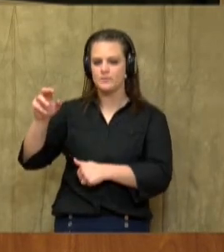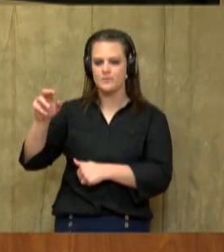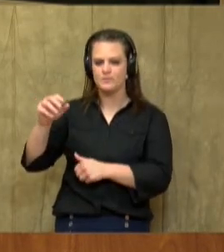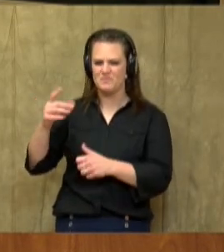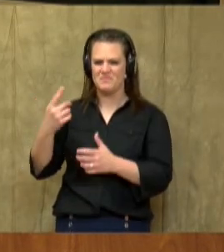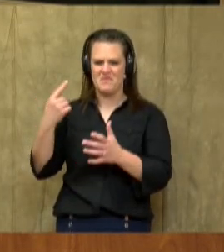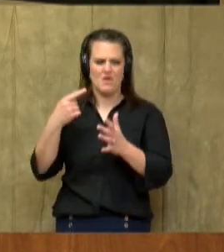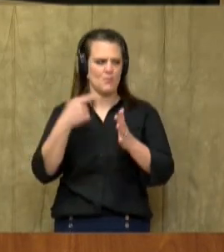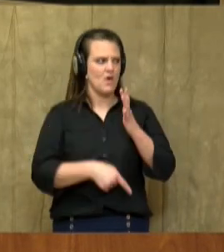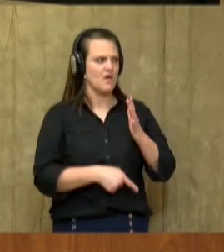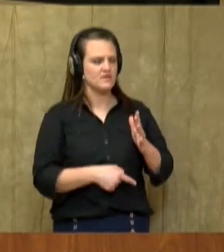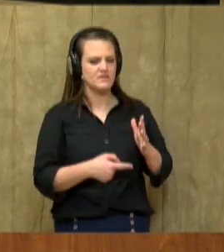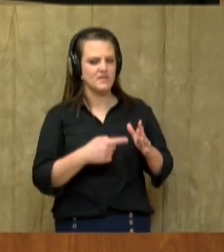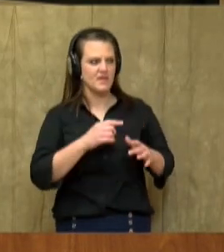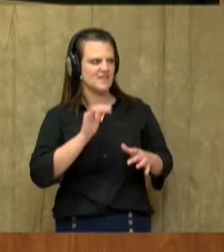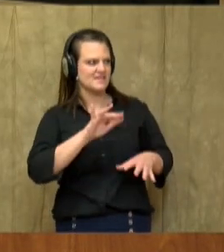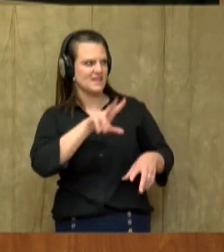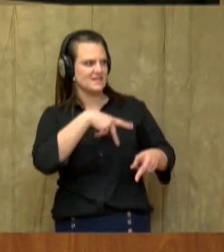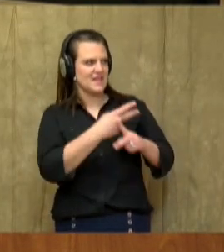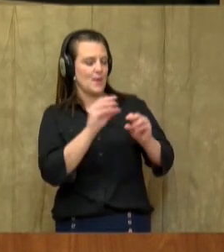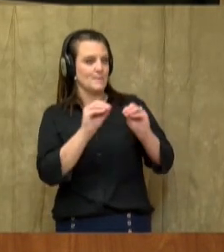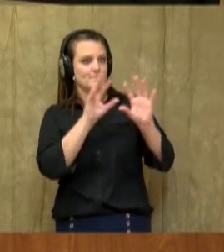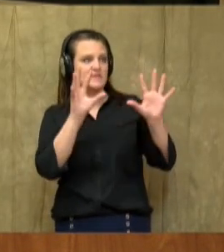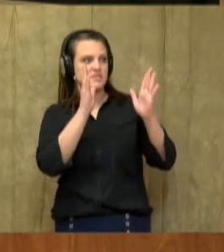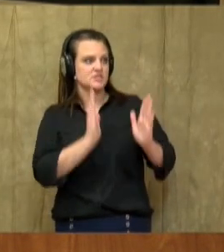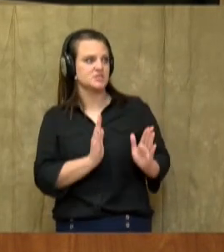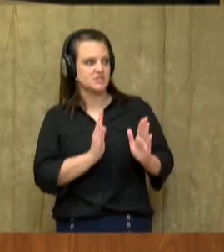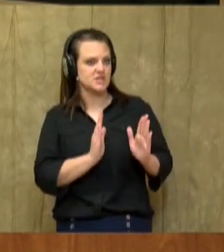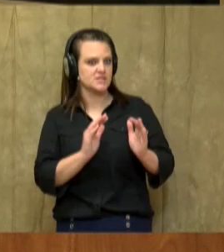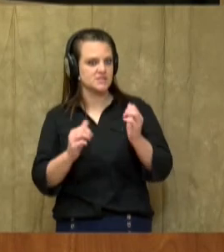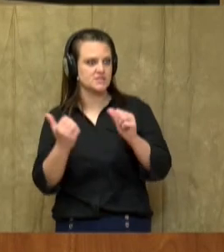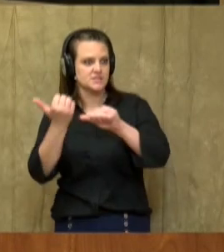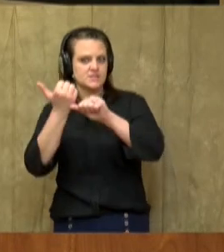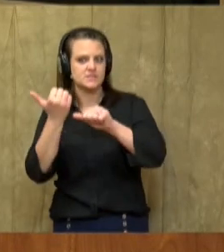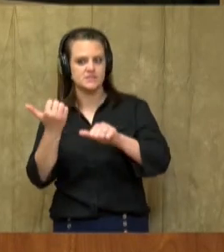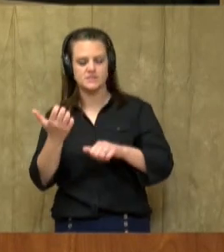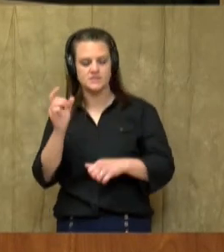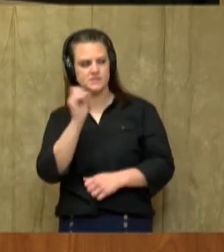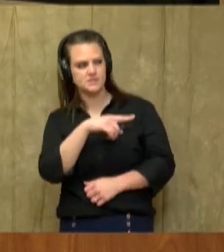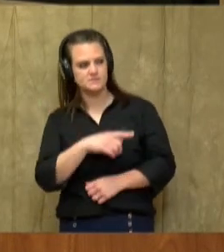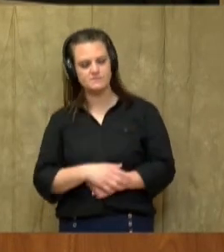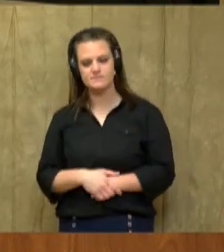A what? Is that like a magician's assistant? Caitlin asked.